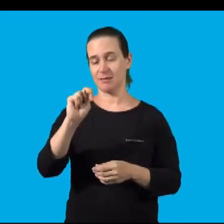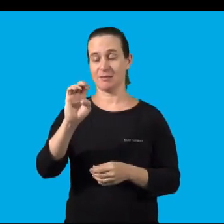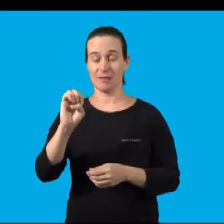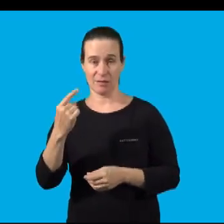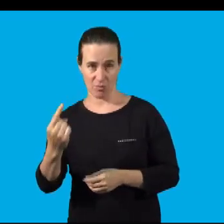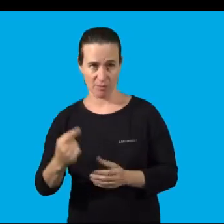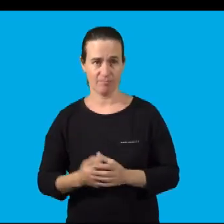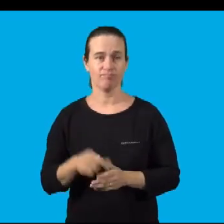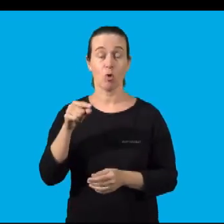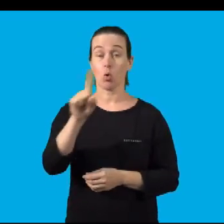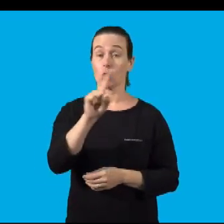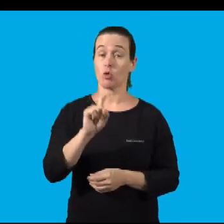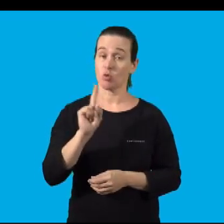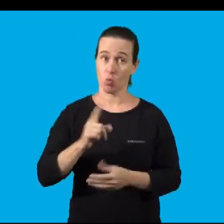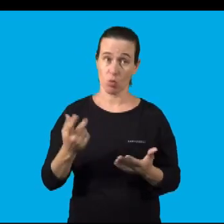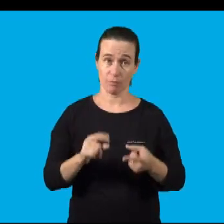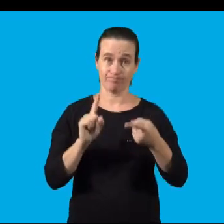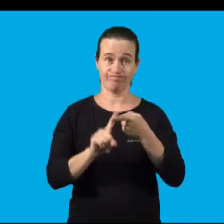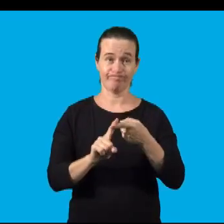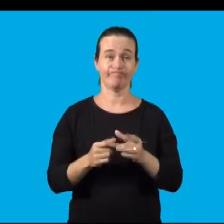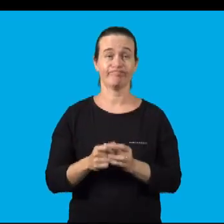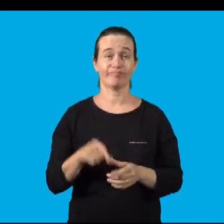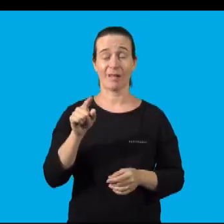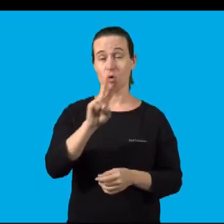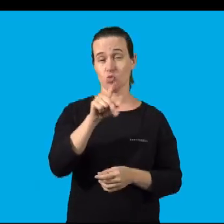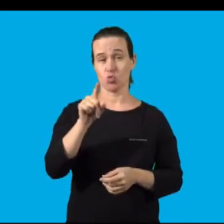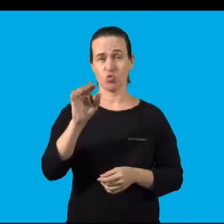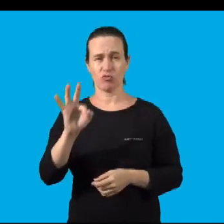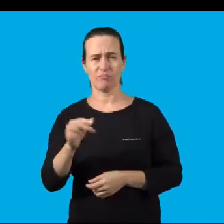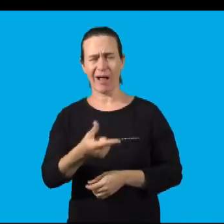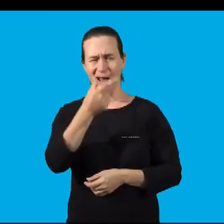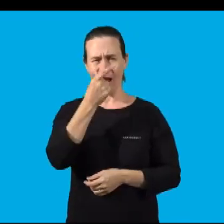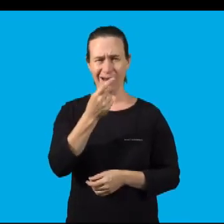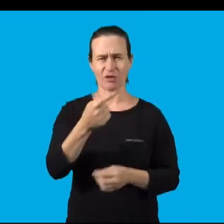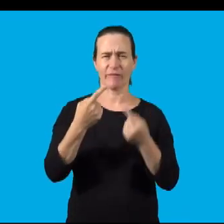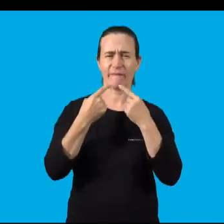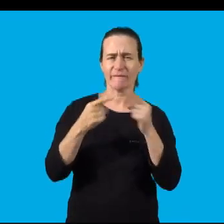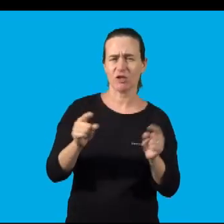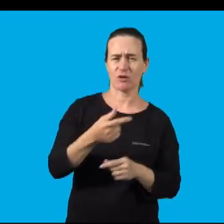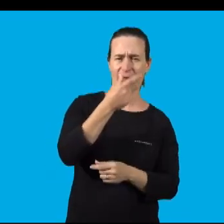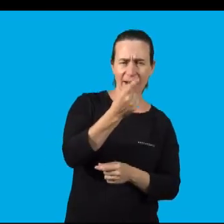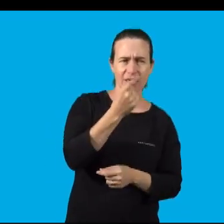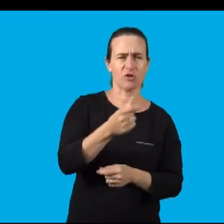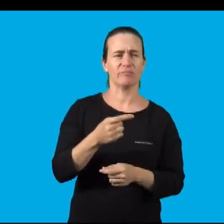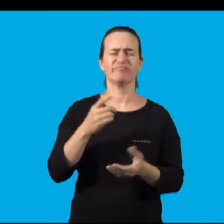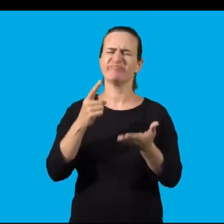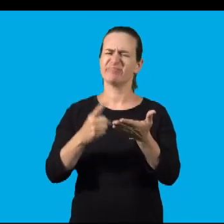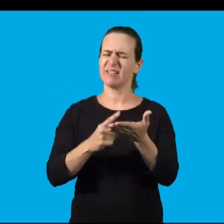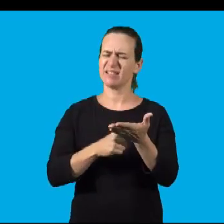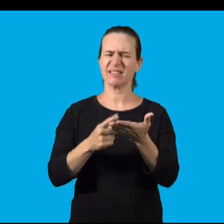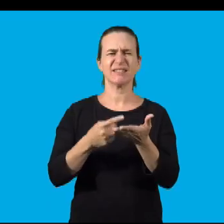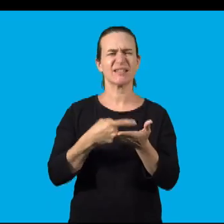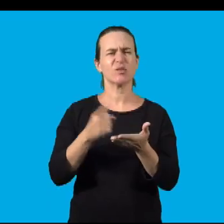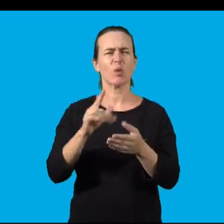and this is the question. Refer to lines 2 to 3. Handkerchief, confessions, handkerchief. Discuss